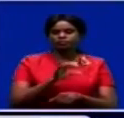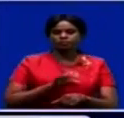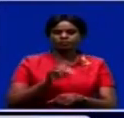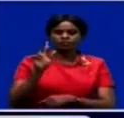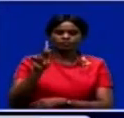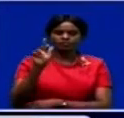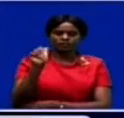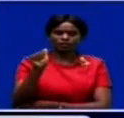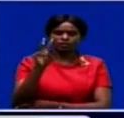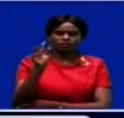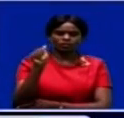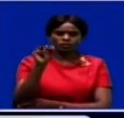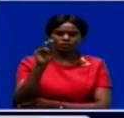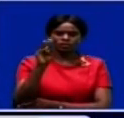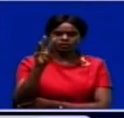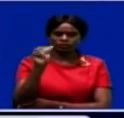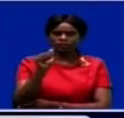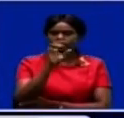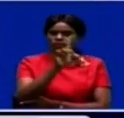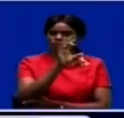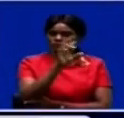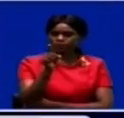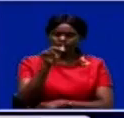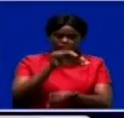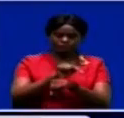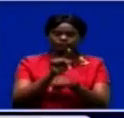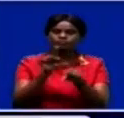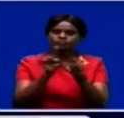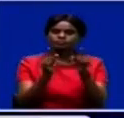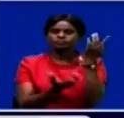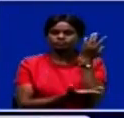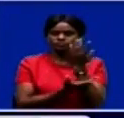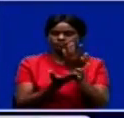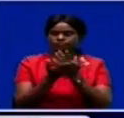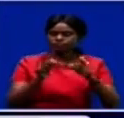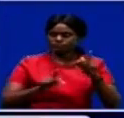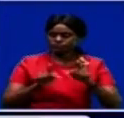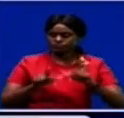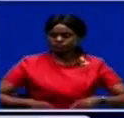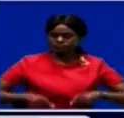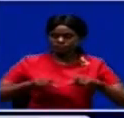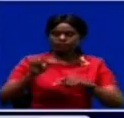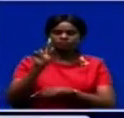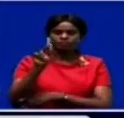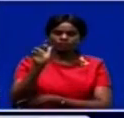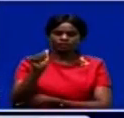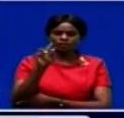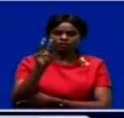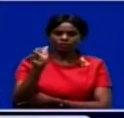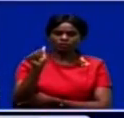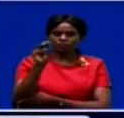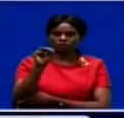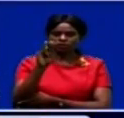Kawambwa District Commissioner Ivo Mpasa said the Sunbird project will uplift the lives of the people of Kawambwa. And speaking on behalf